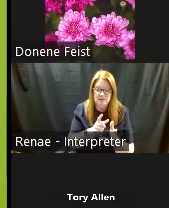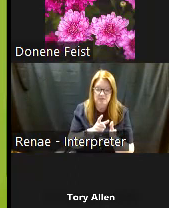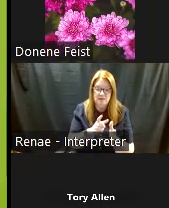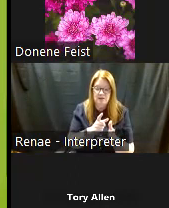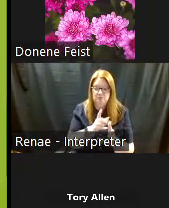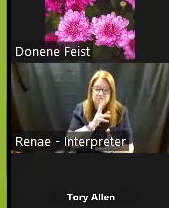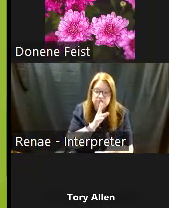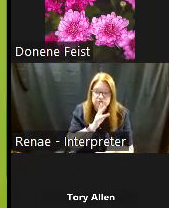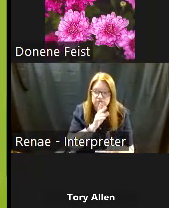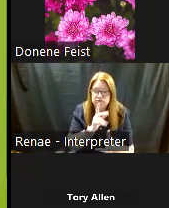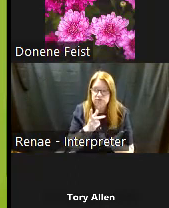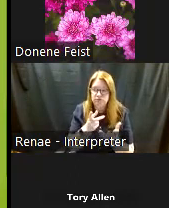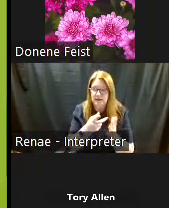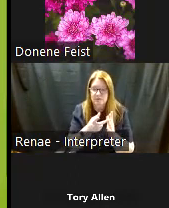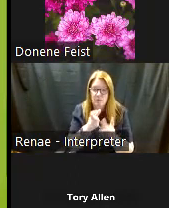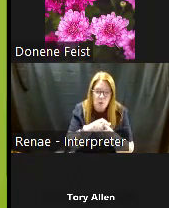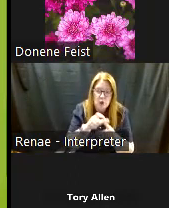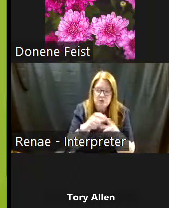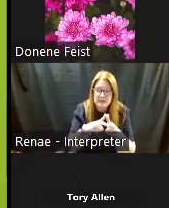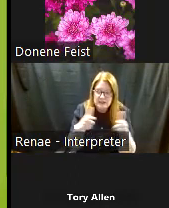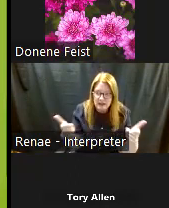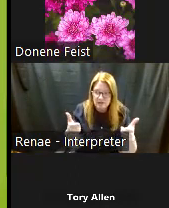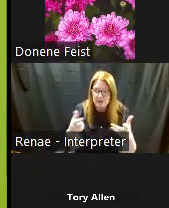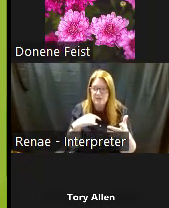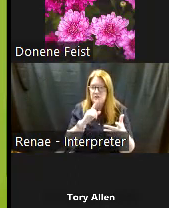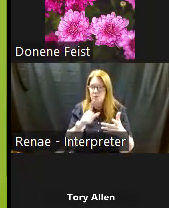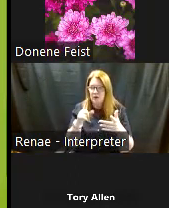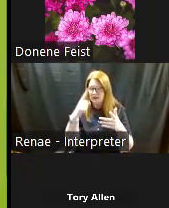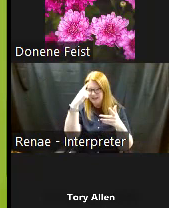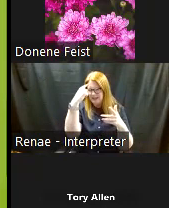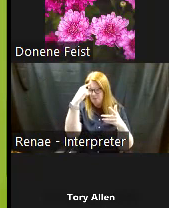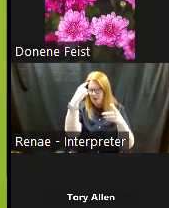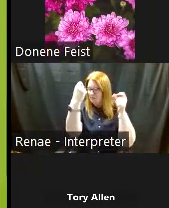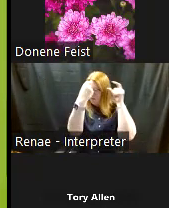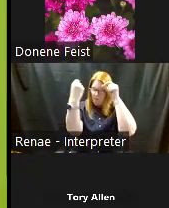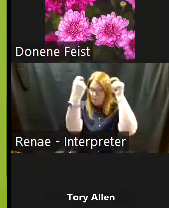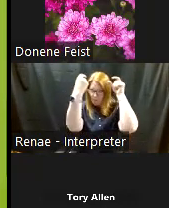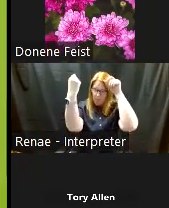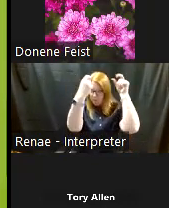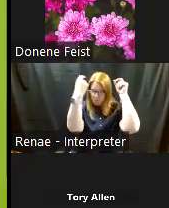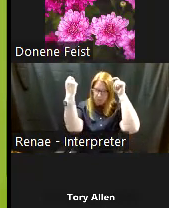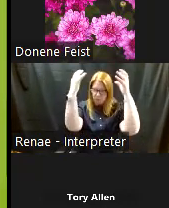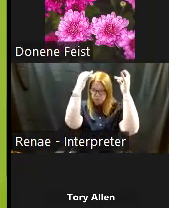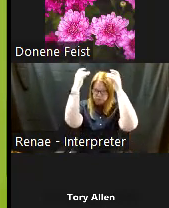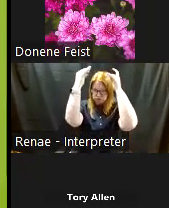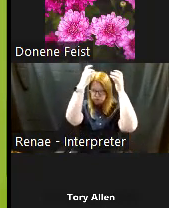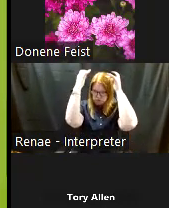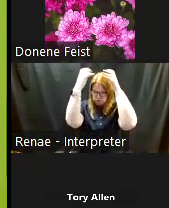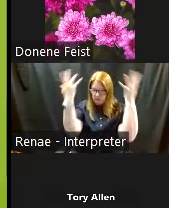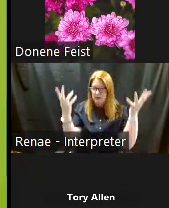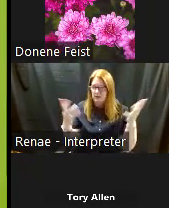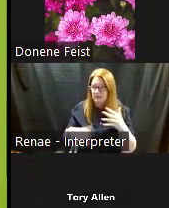language, doing, again, everything we can to just keep stimulating all those little pathways up and into the brain and in the brain. That's how we